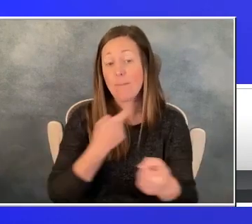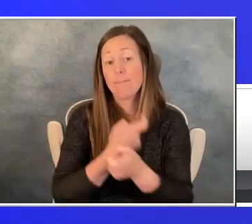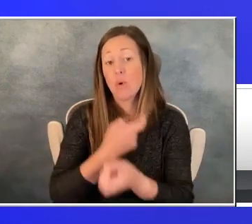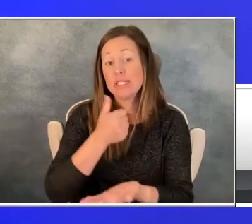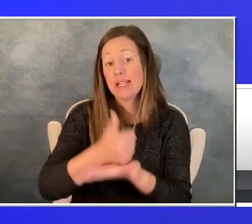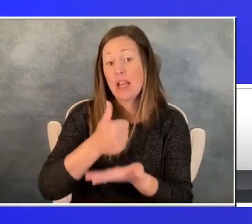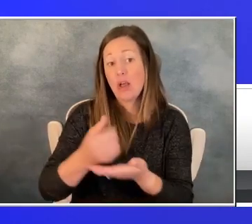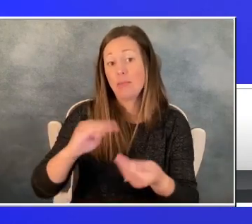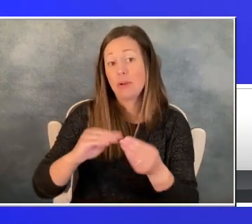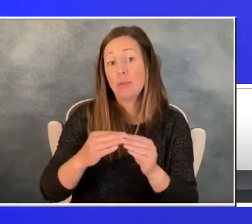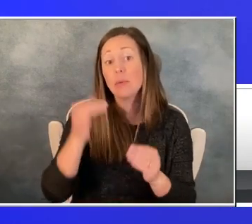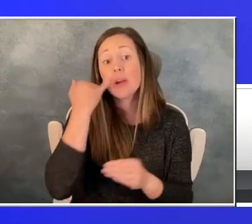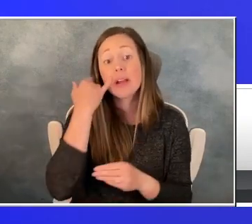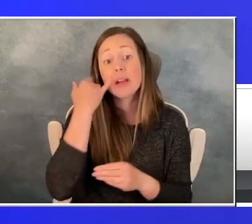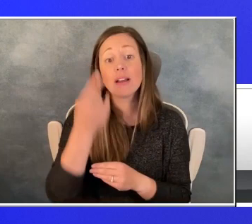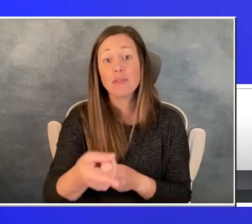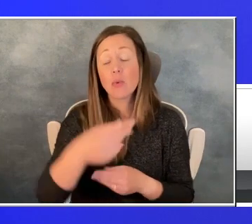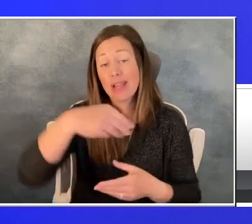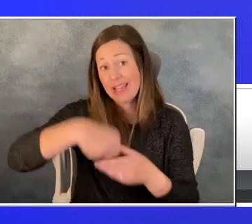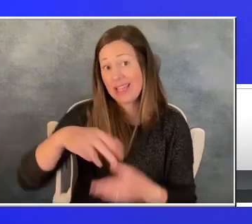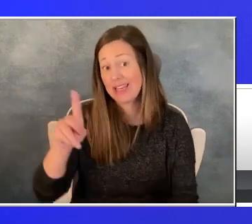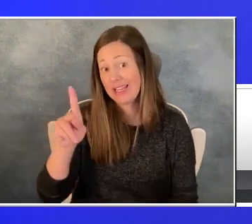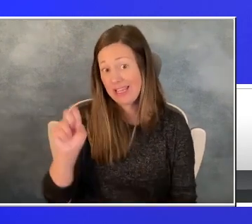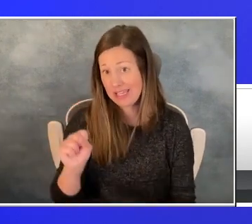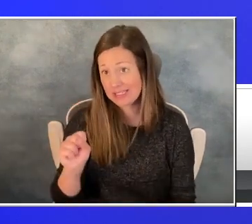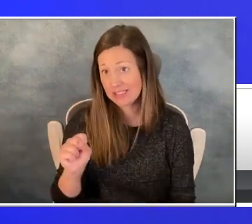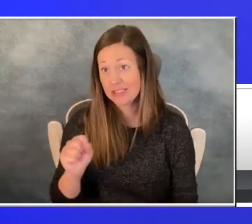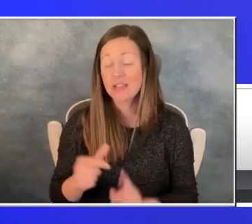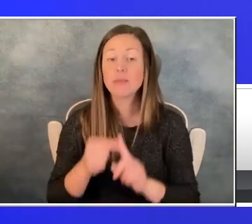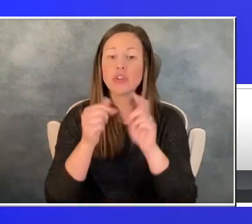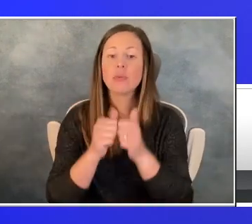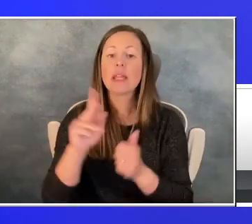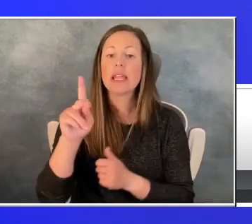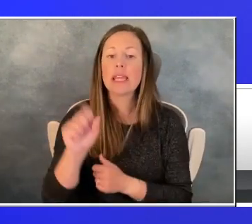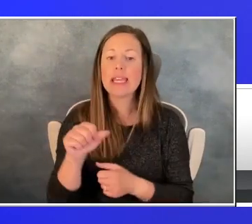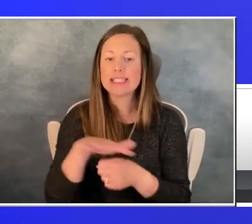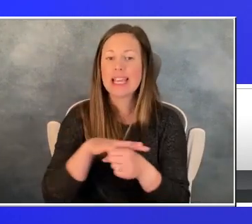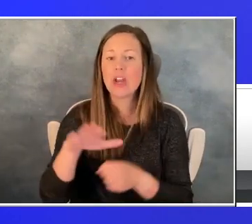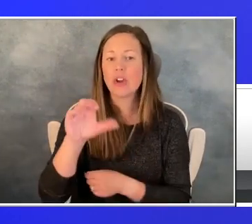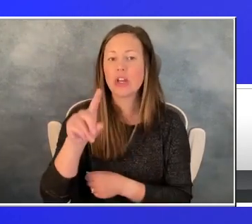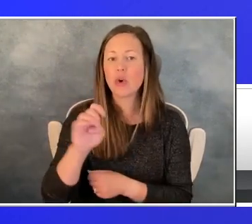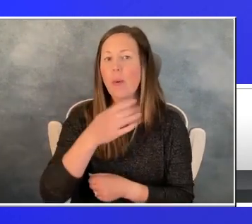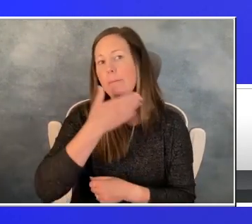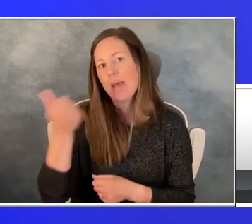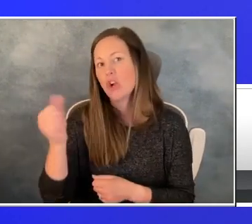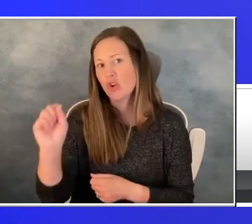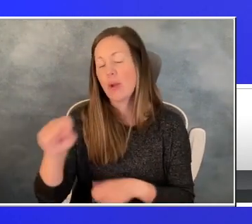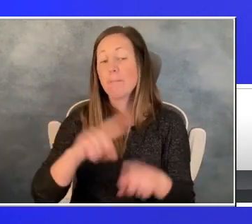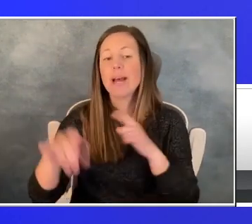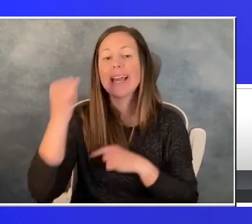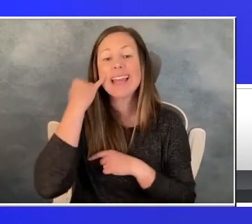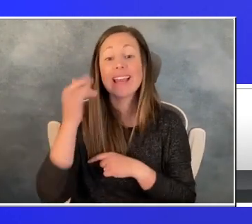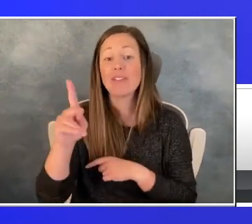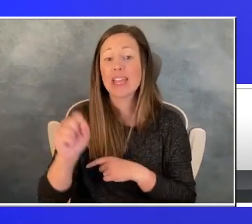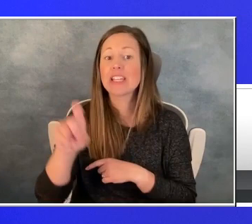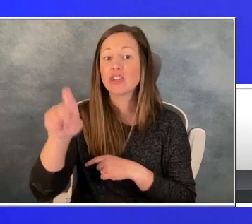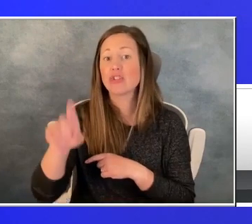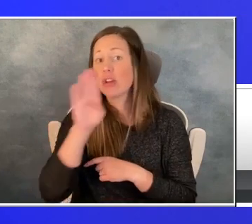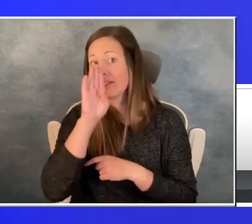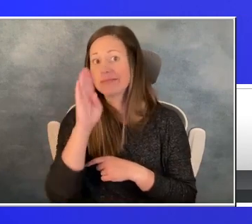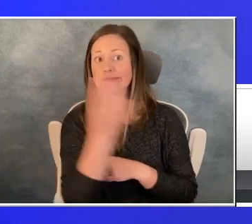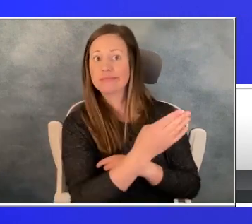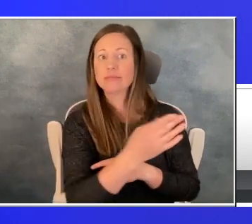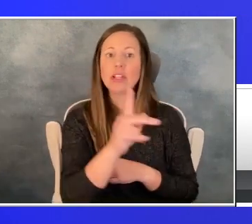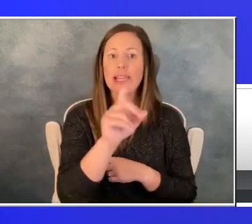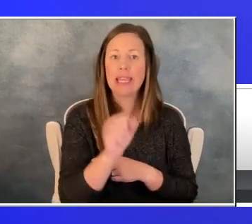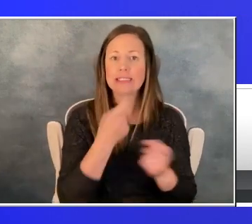Kansas, especially with a Kansas area code, it does a lot better with that. But ideally, if you're in Kansas, it should route you to the Kansas Poison Center.